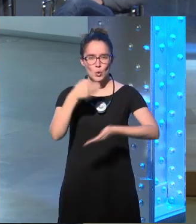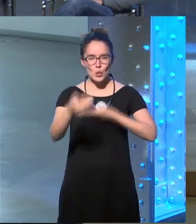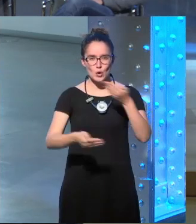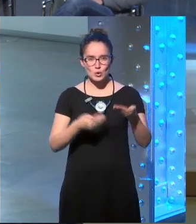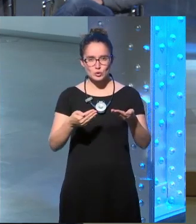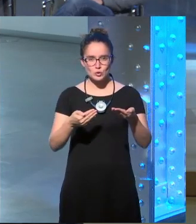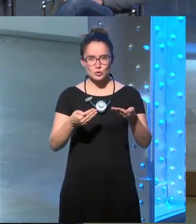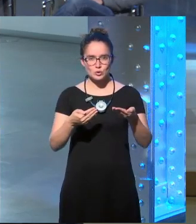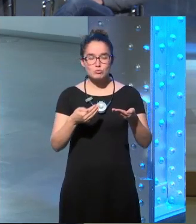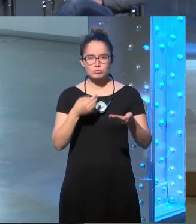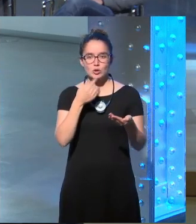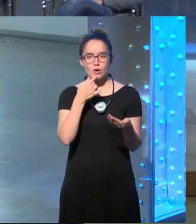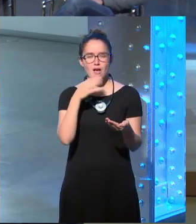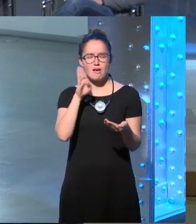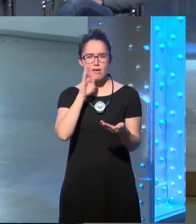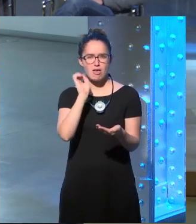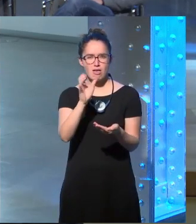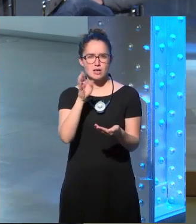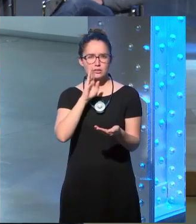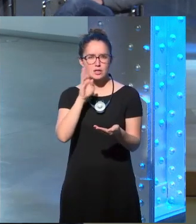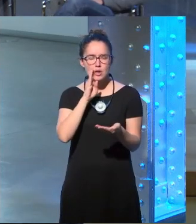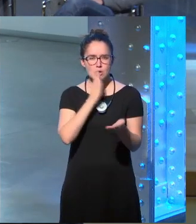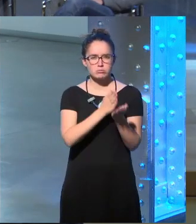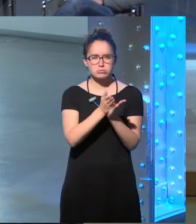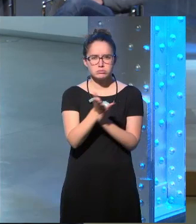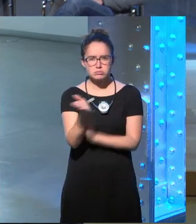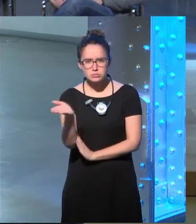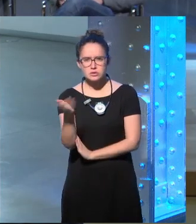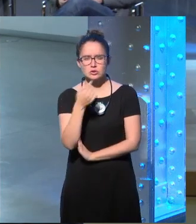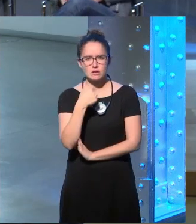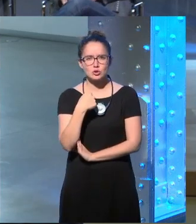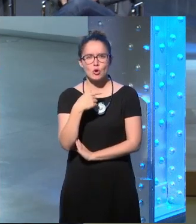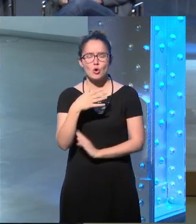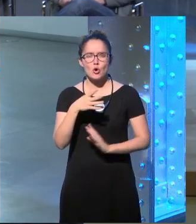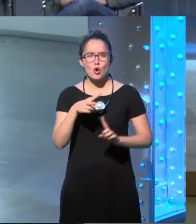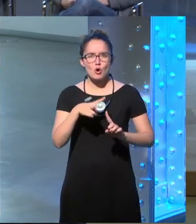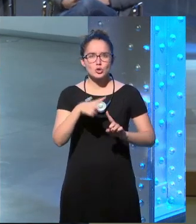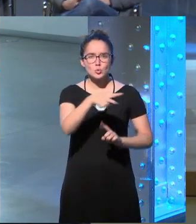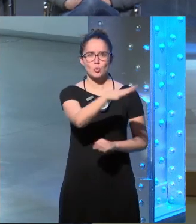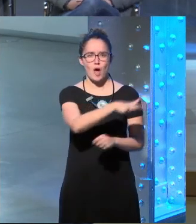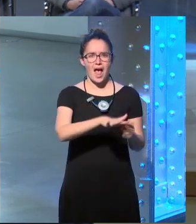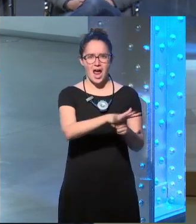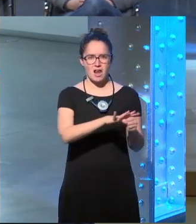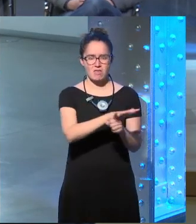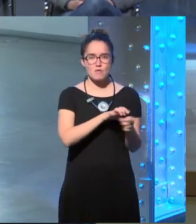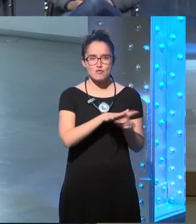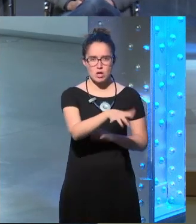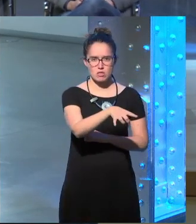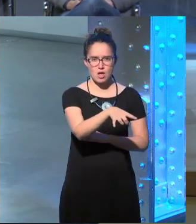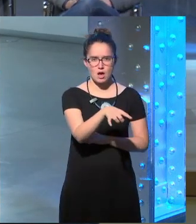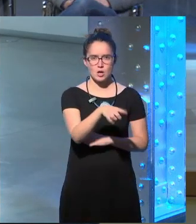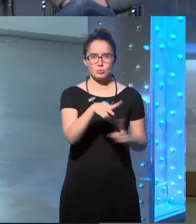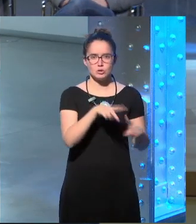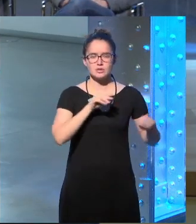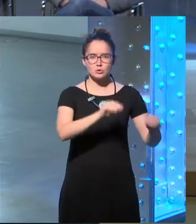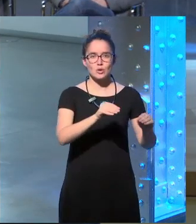broad overview on the evolution? Carl presented several possibilities. What is your view from